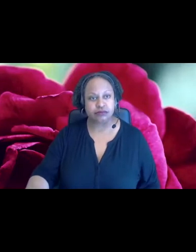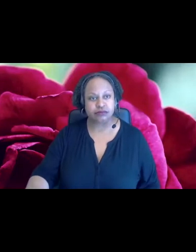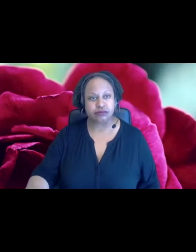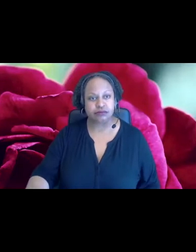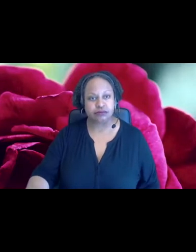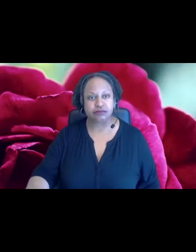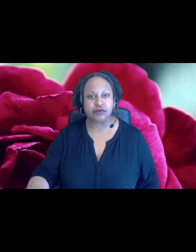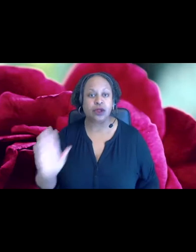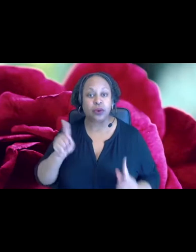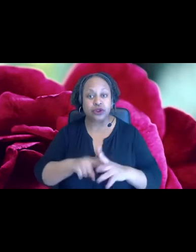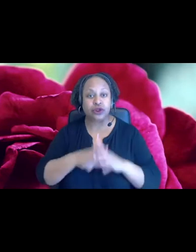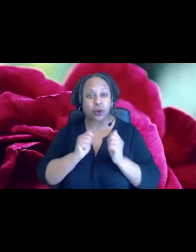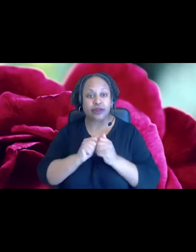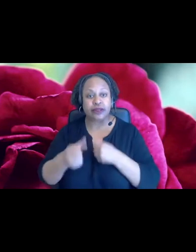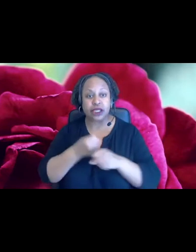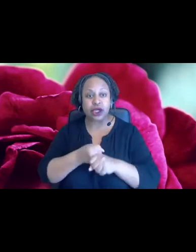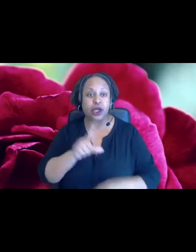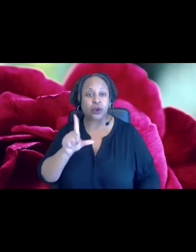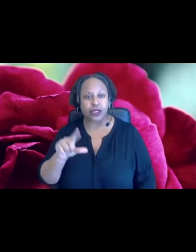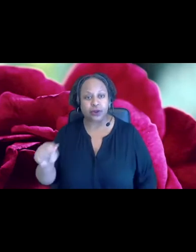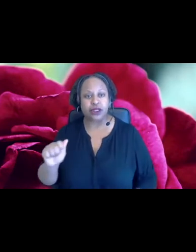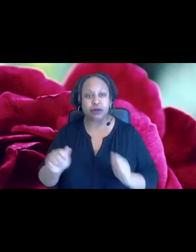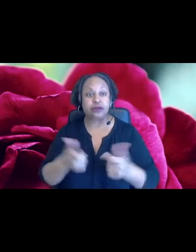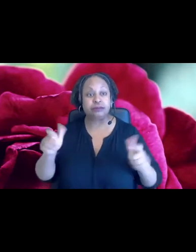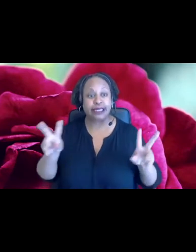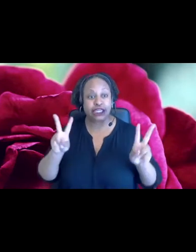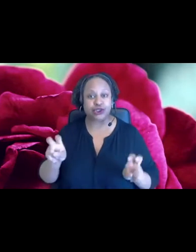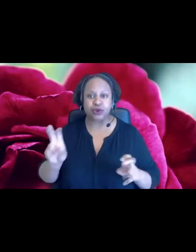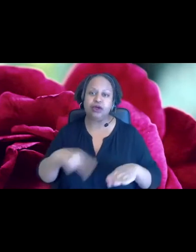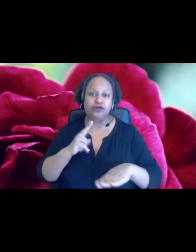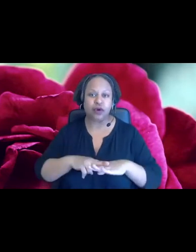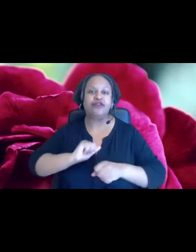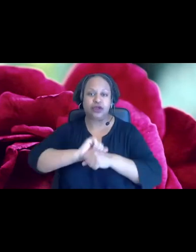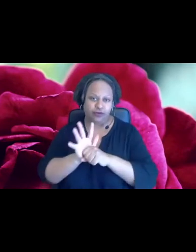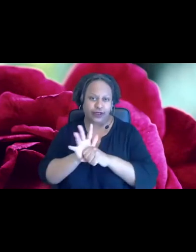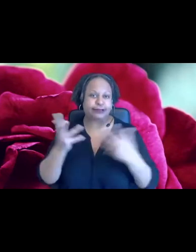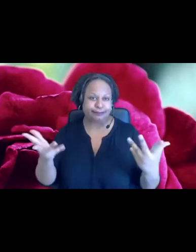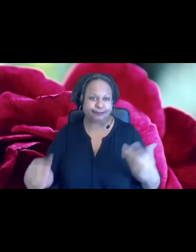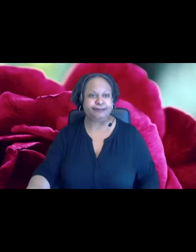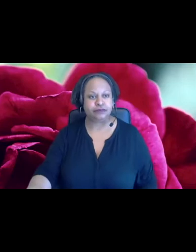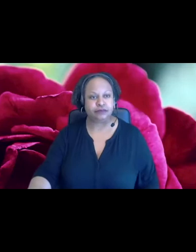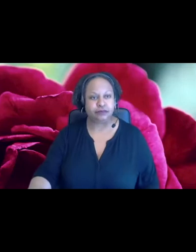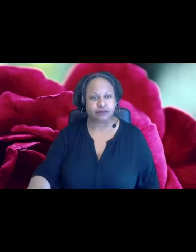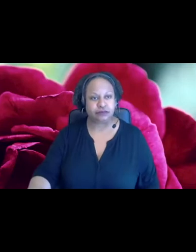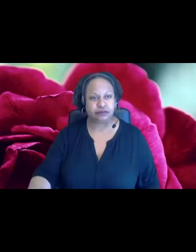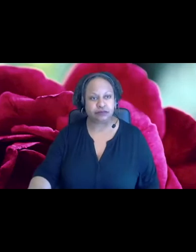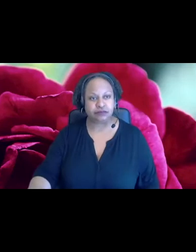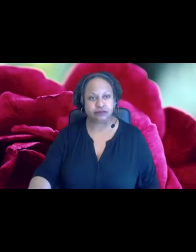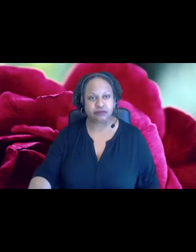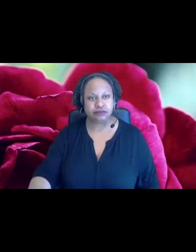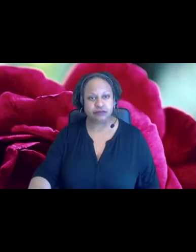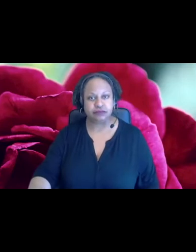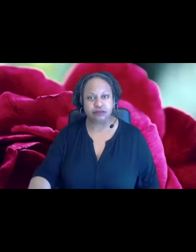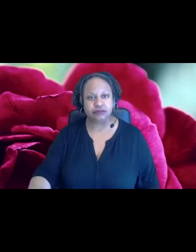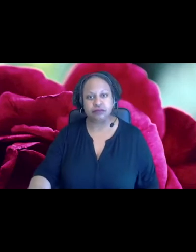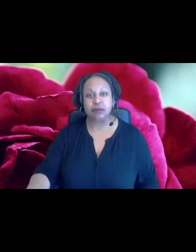2020, and the biggest issue, of course, is COVID-19. Many of you may have received